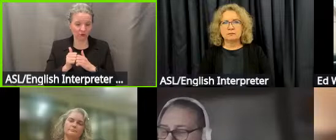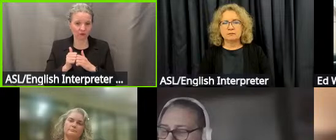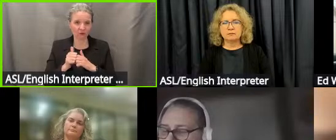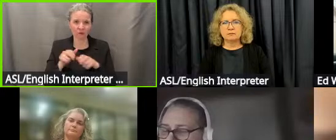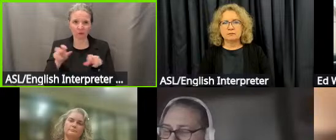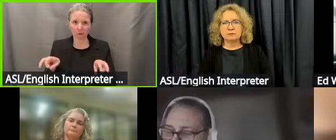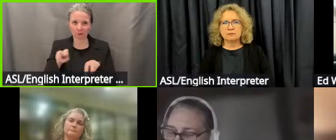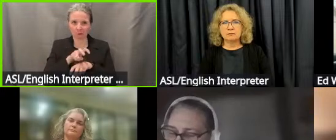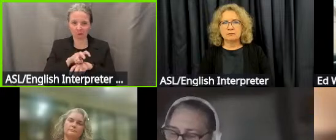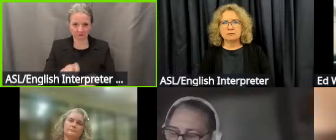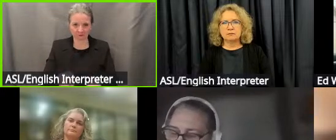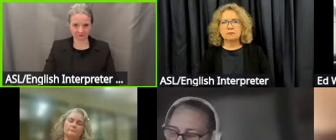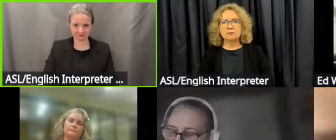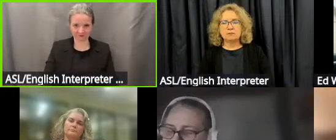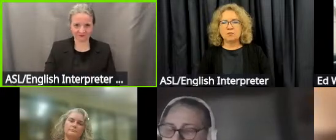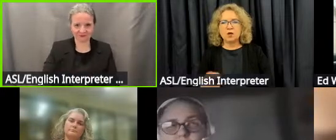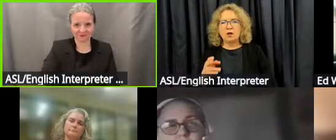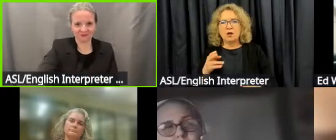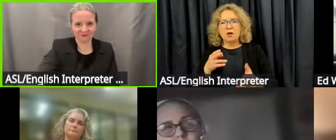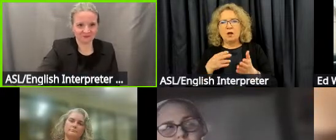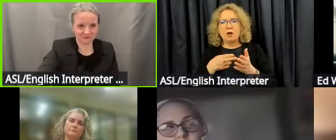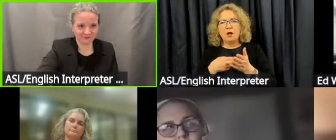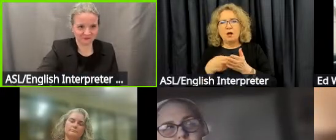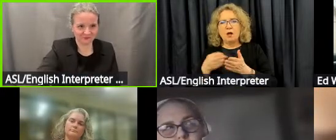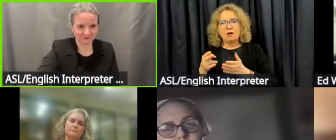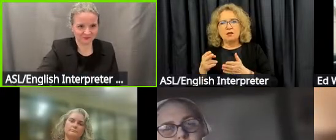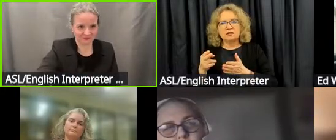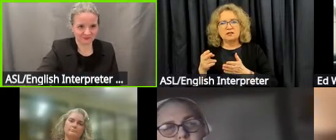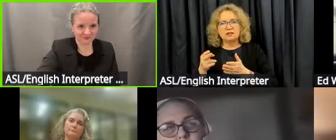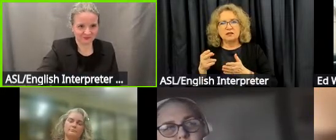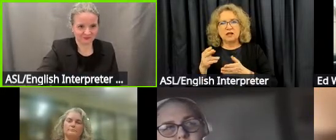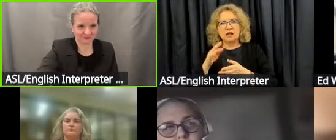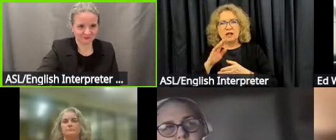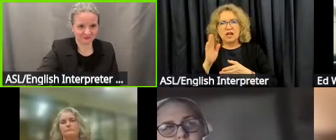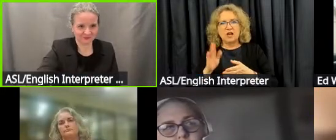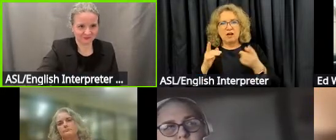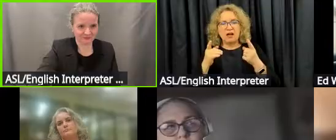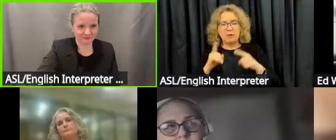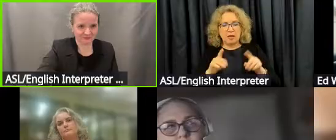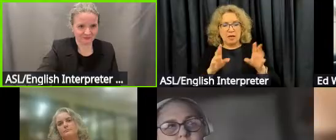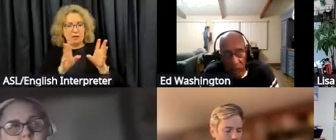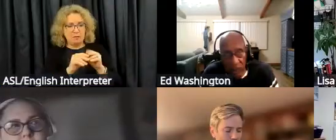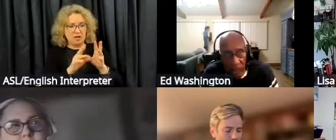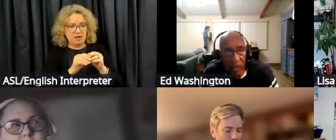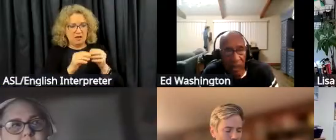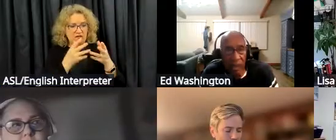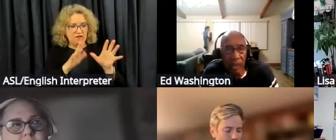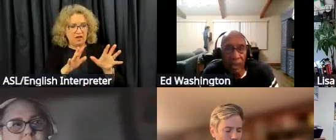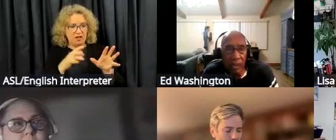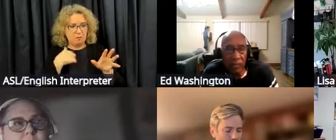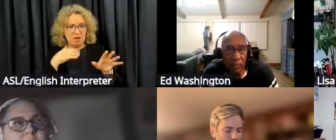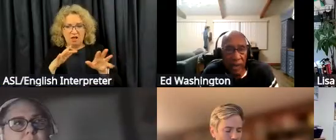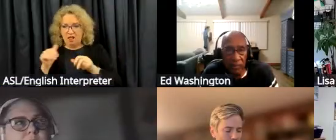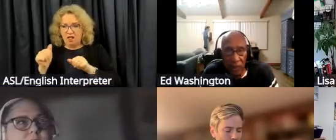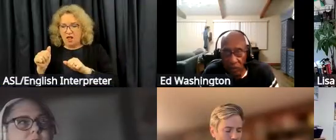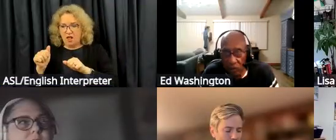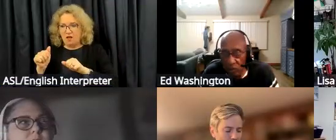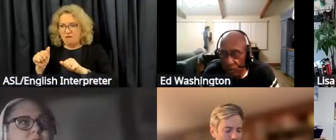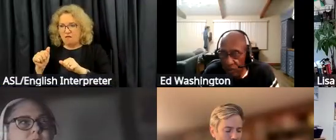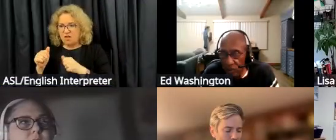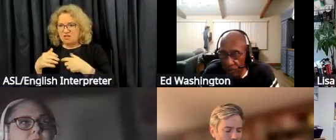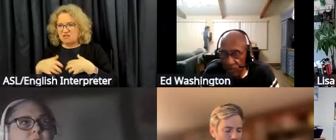honestly, I have never been in a meeting and left the meeting upset with any of my